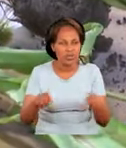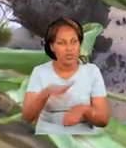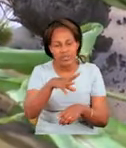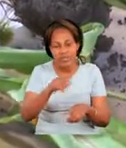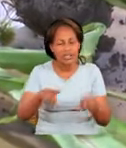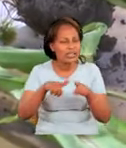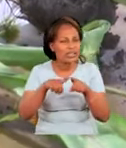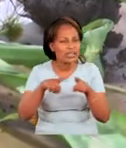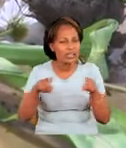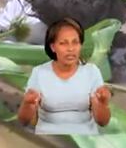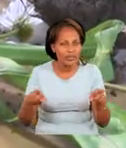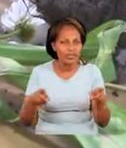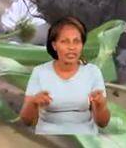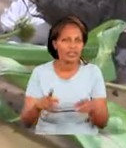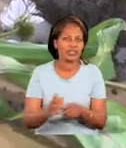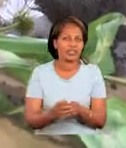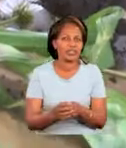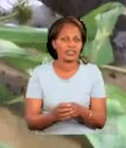variations.